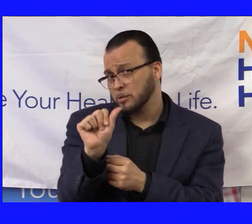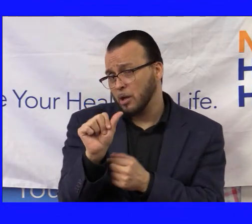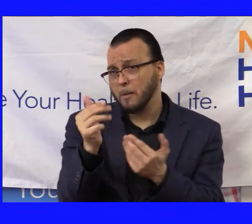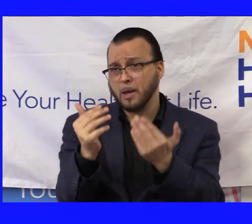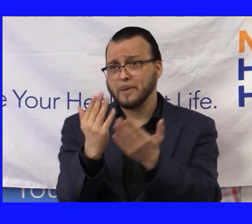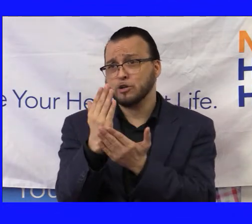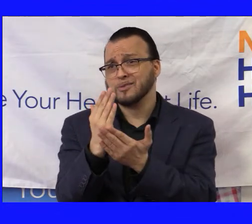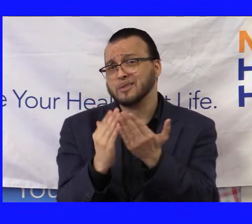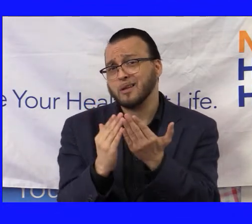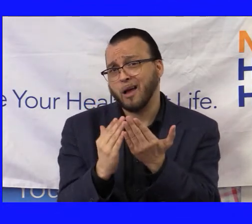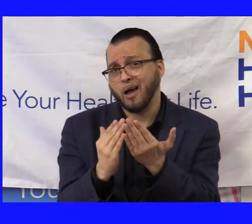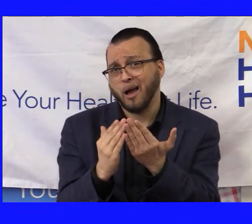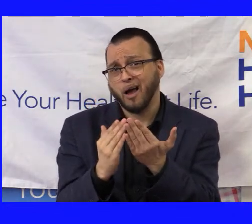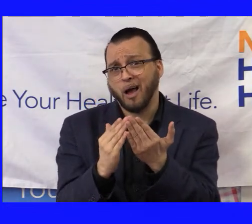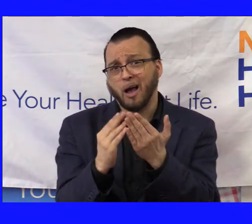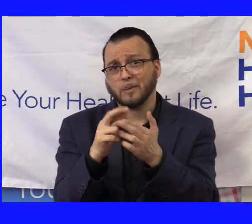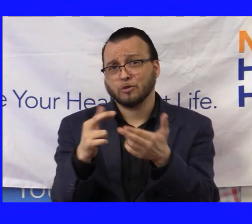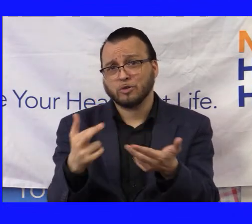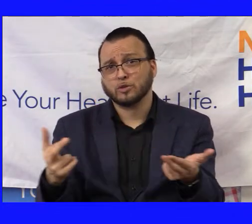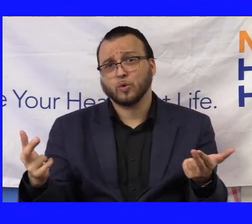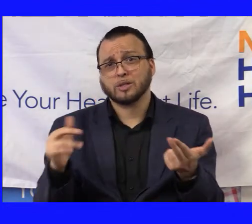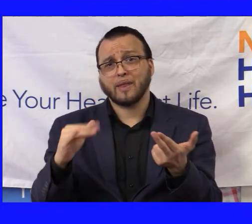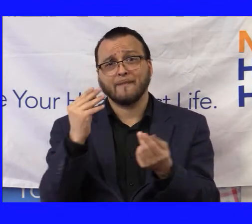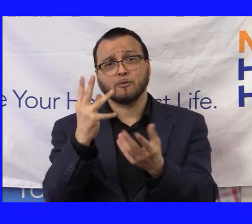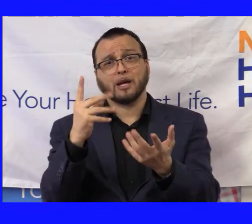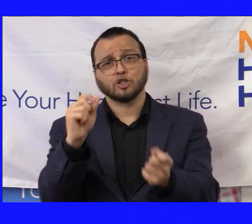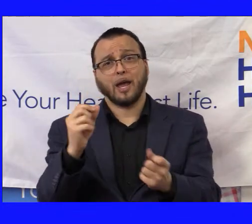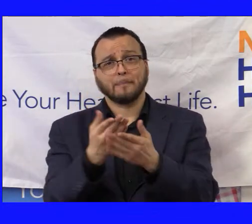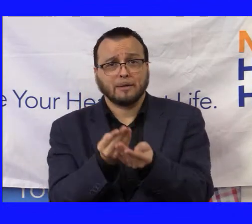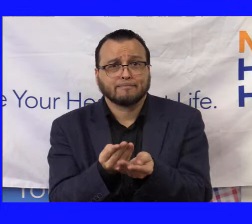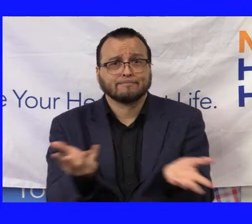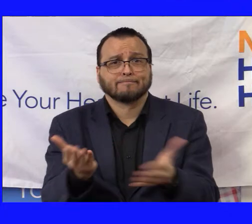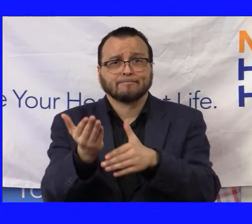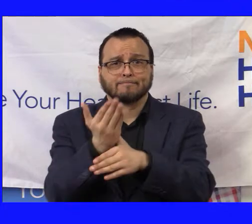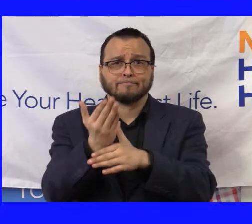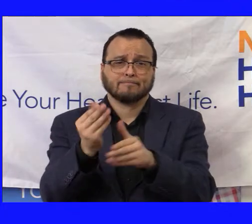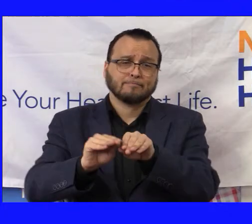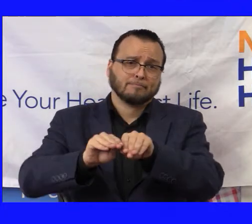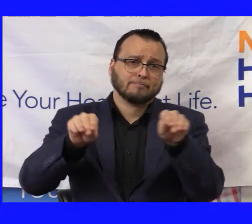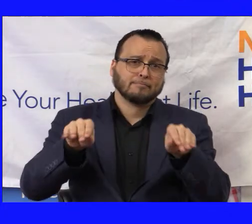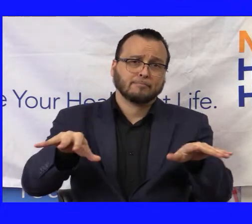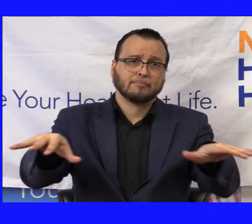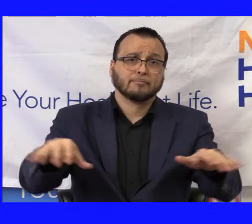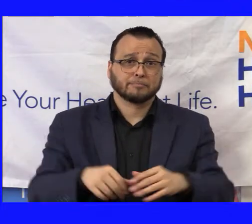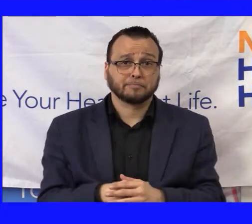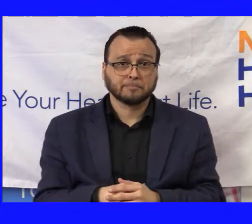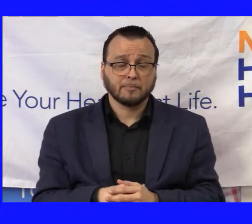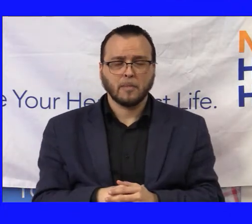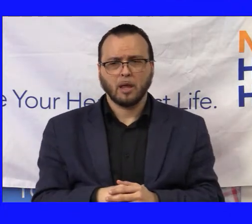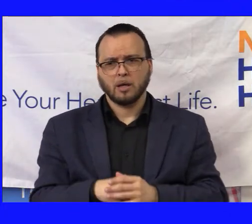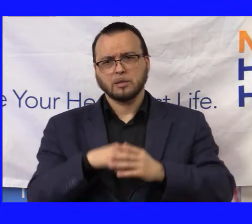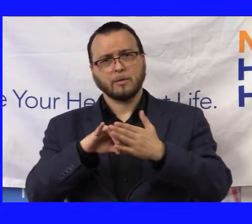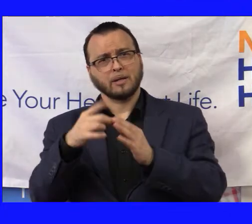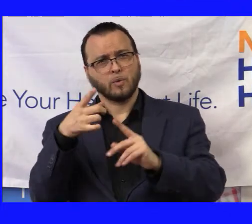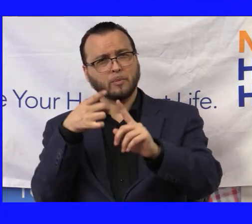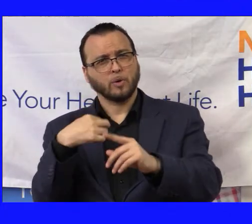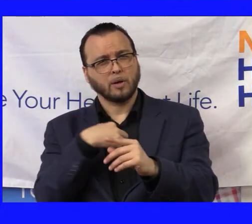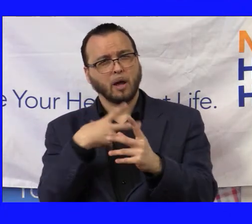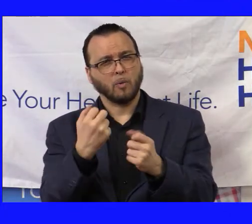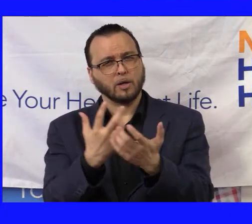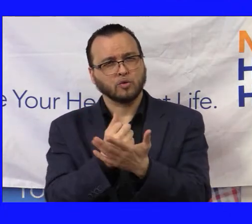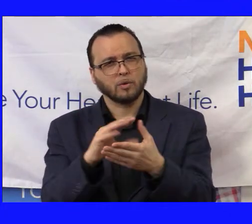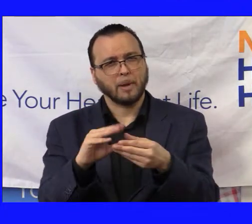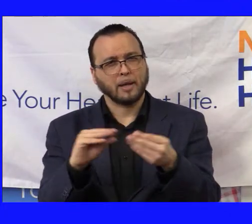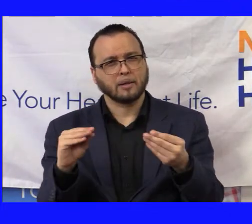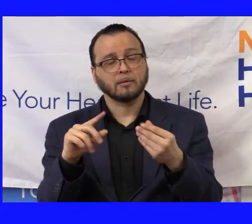some outlets in which this information can be communicated and disseminated. So that's one point that I would like to make. The second point